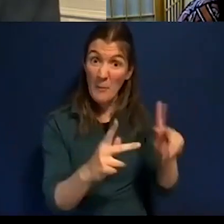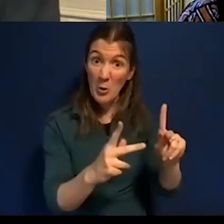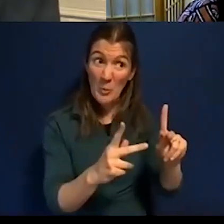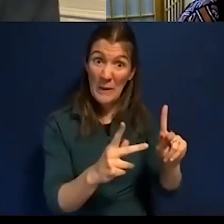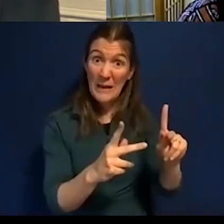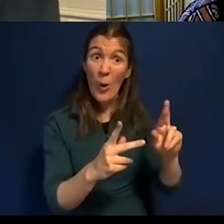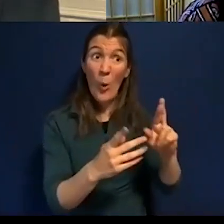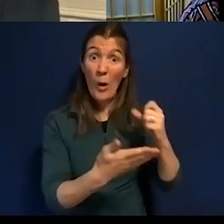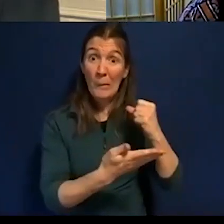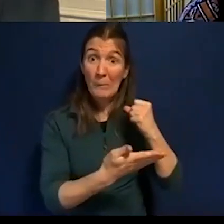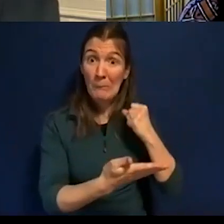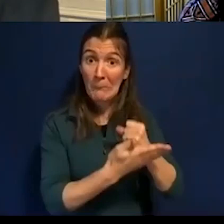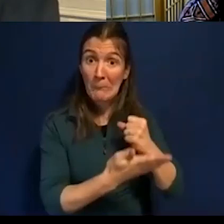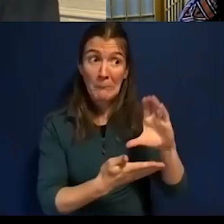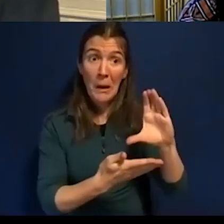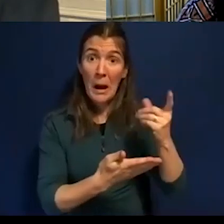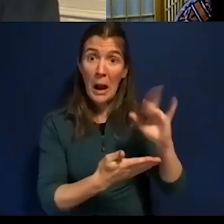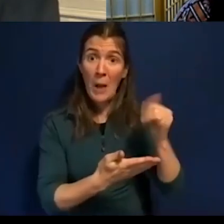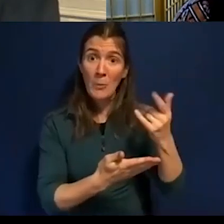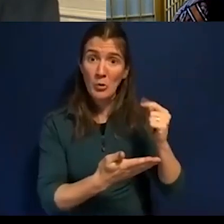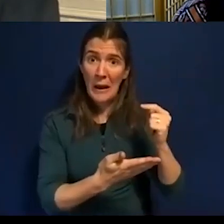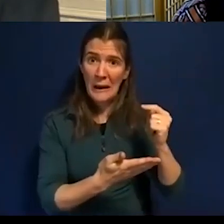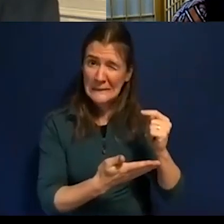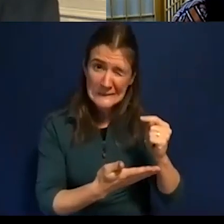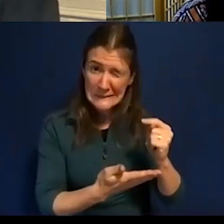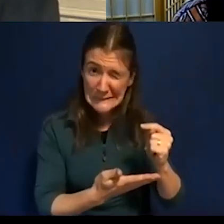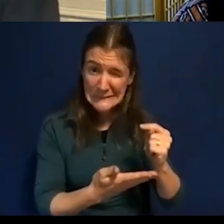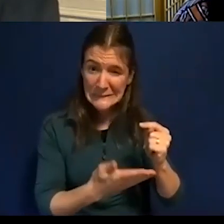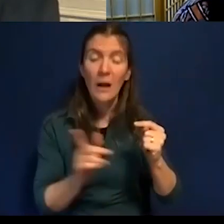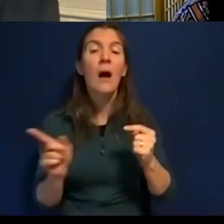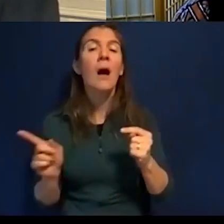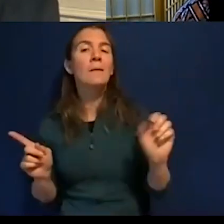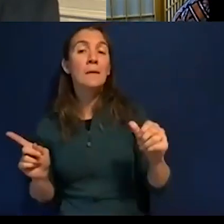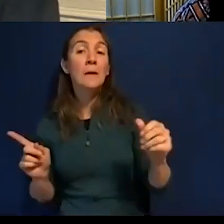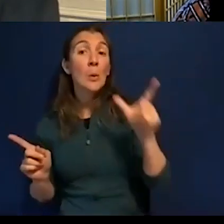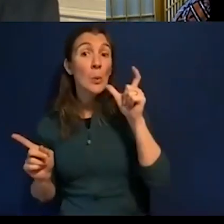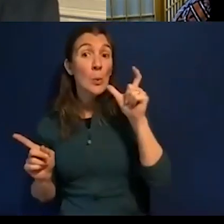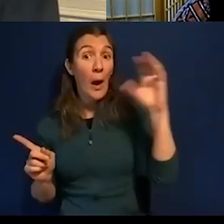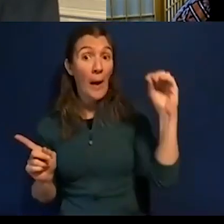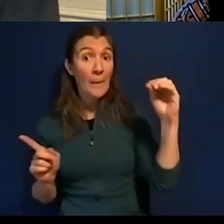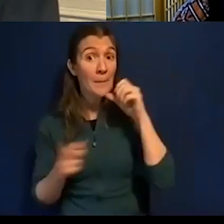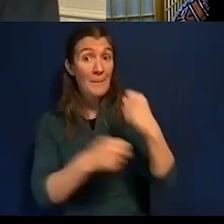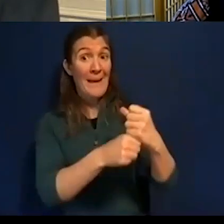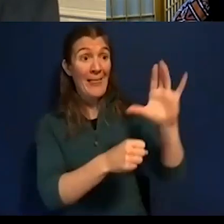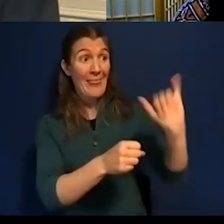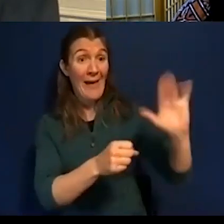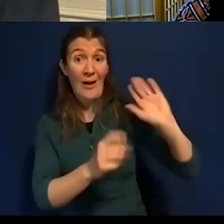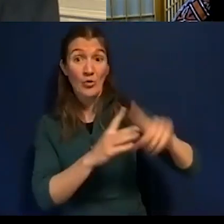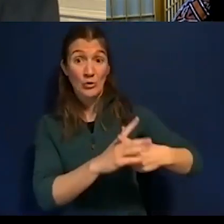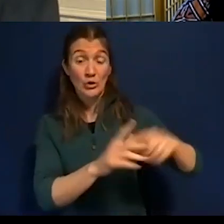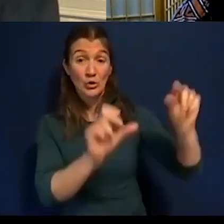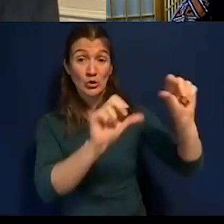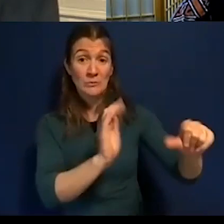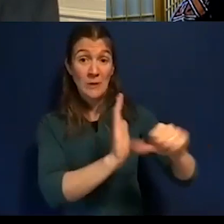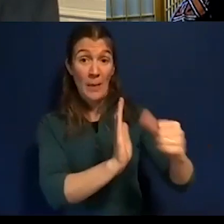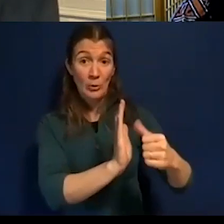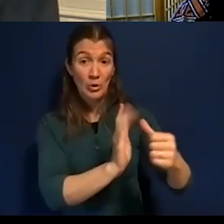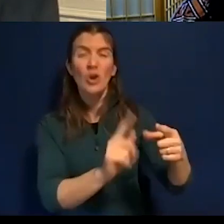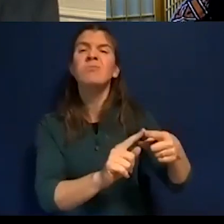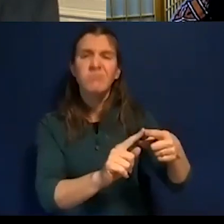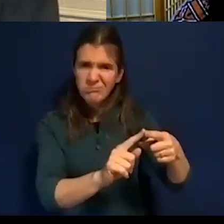of those concerns that might sure. We have. Yeah, the company that makes it, that made that, does these kinds of things